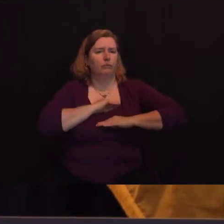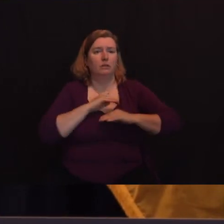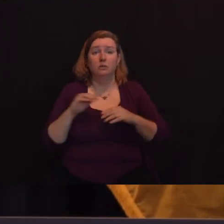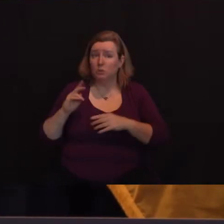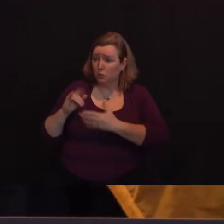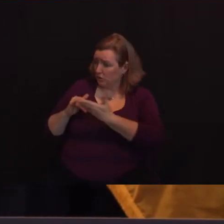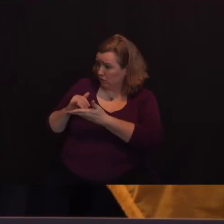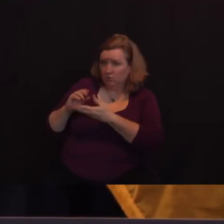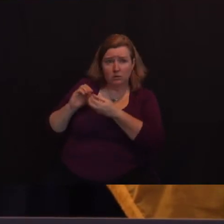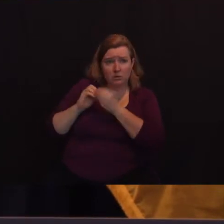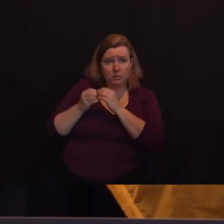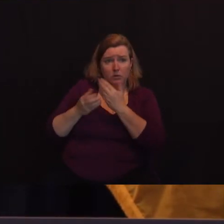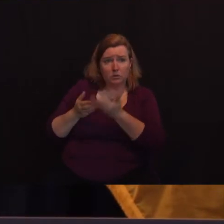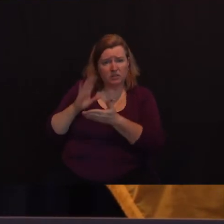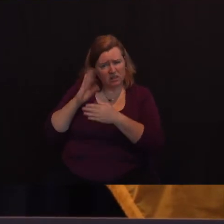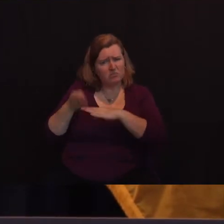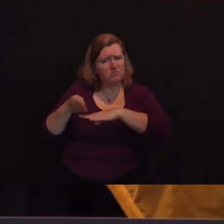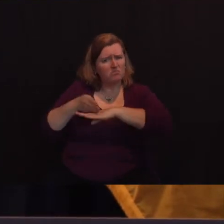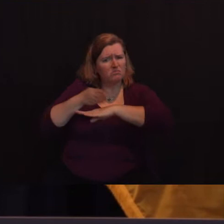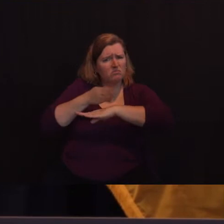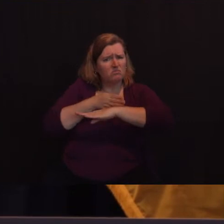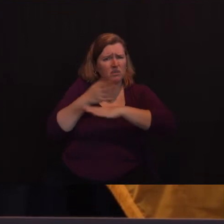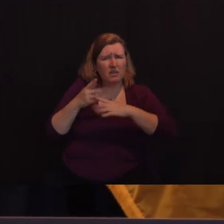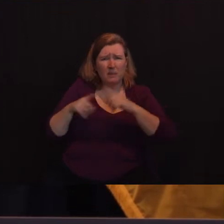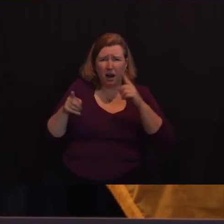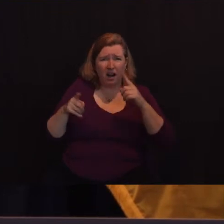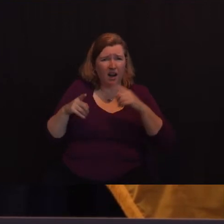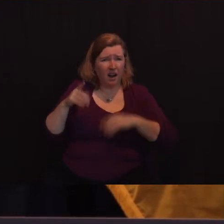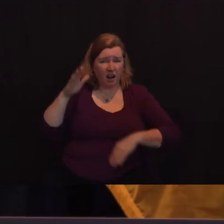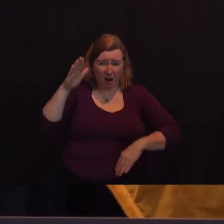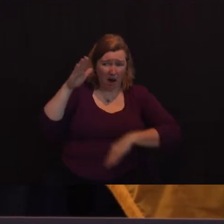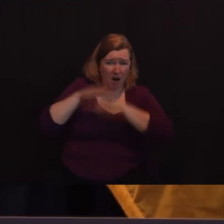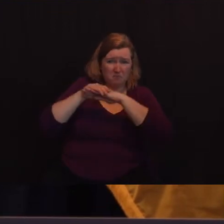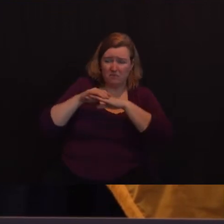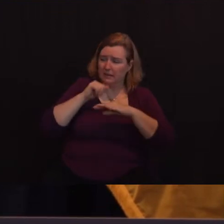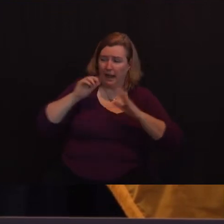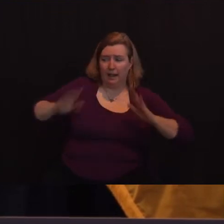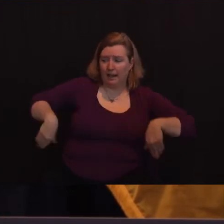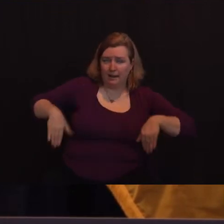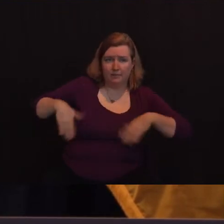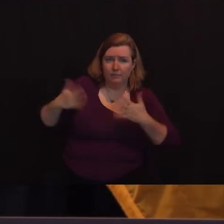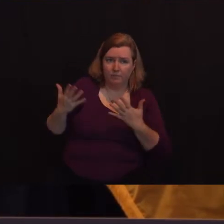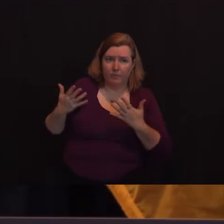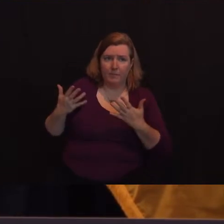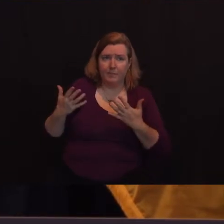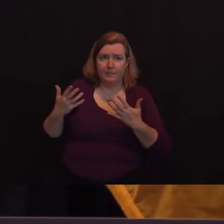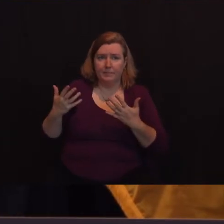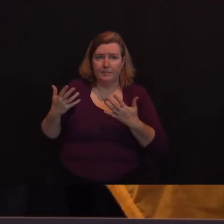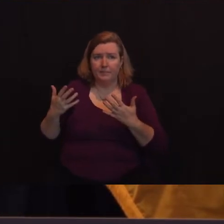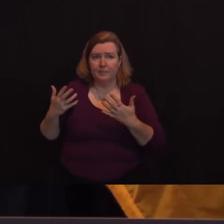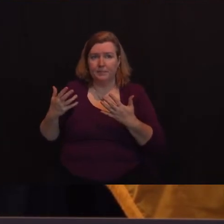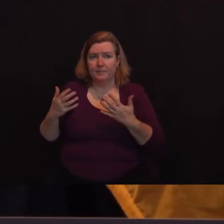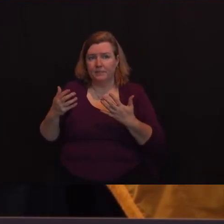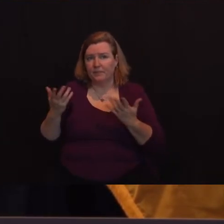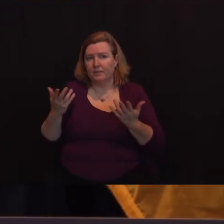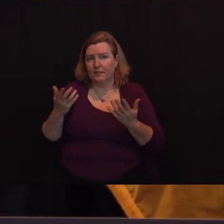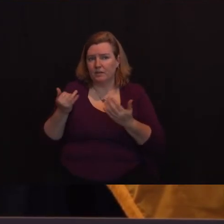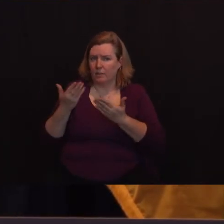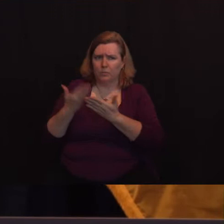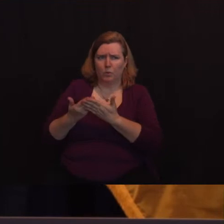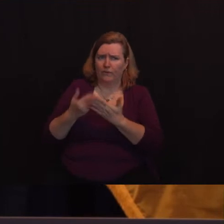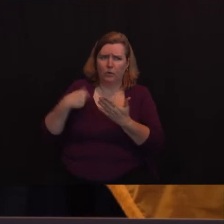better all the time, but they're not there yet. And Mayor Baraka's initiative is a good example of one area where we're working